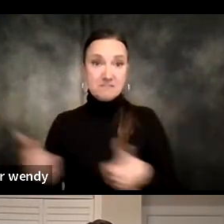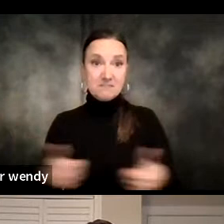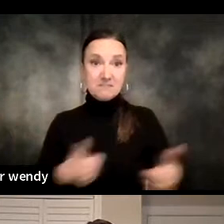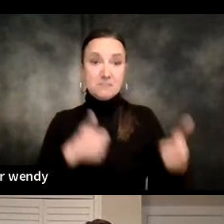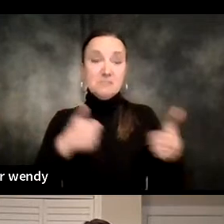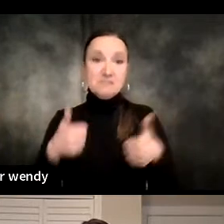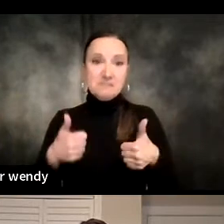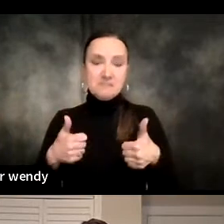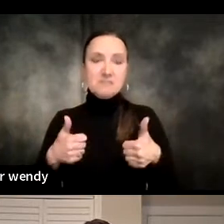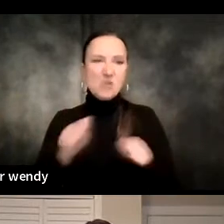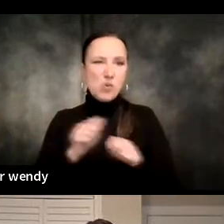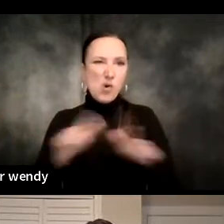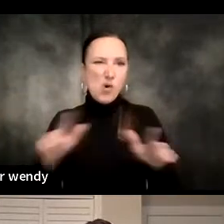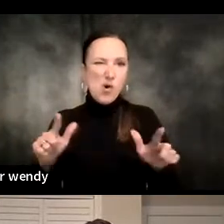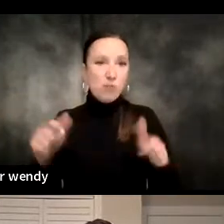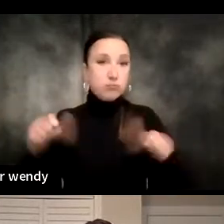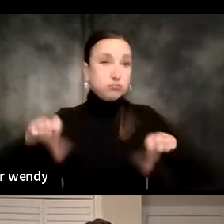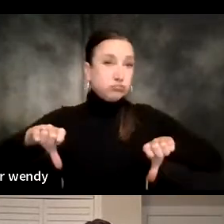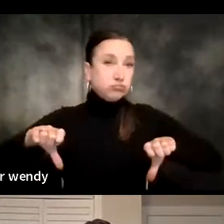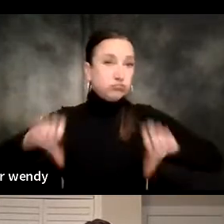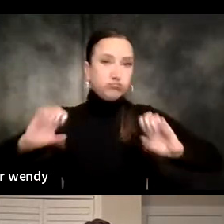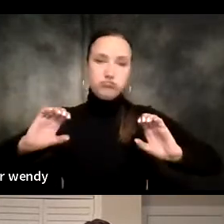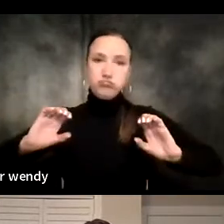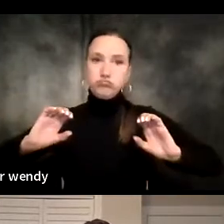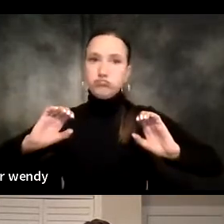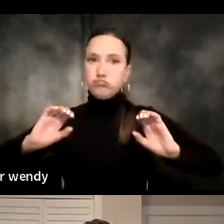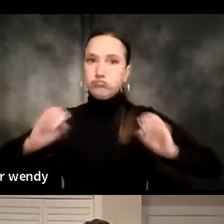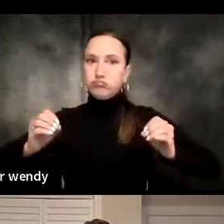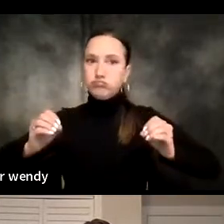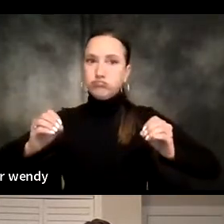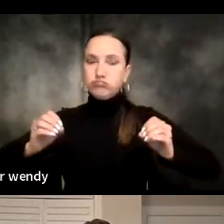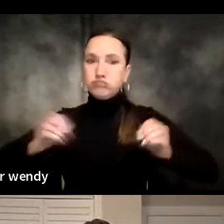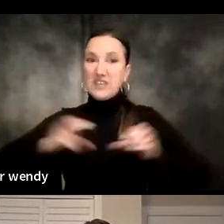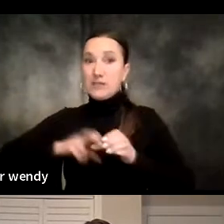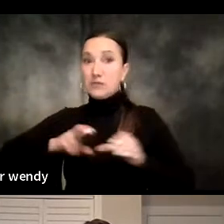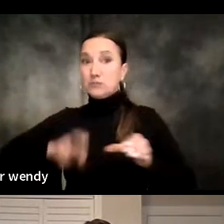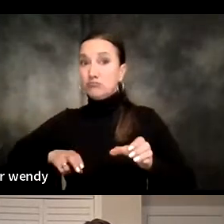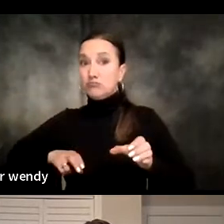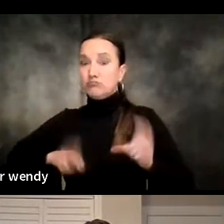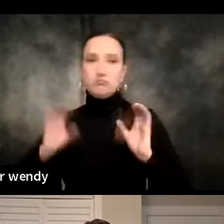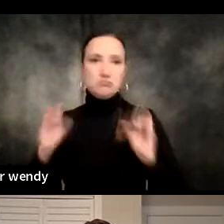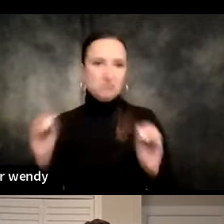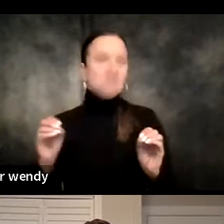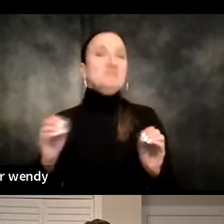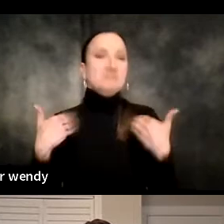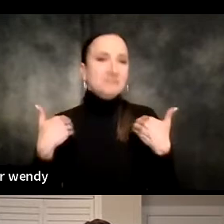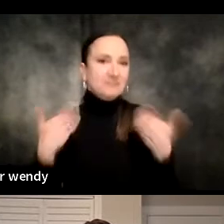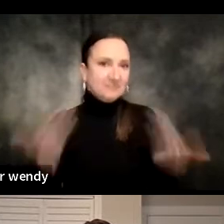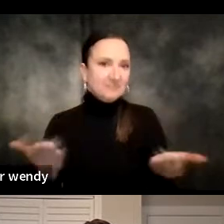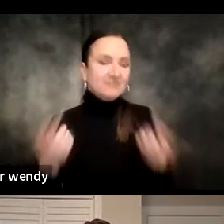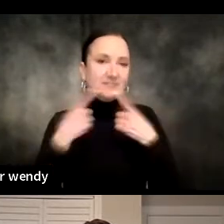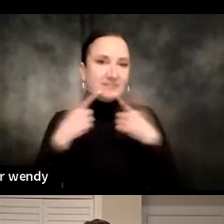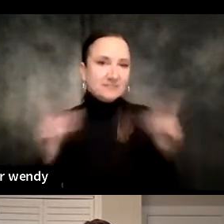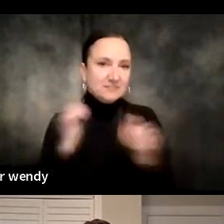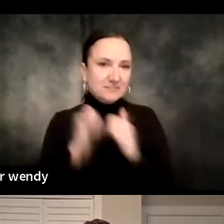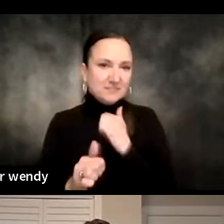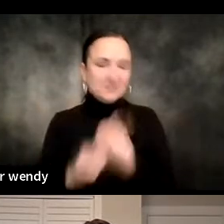Aye. Any opposed? Any abstentions? Okay, the motion carries.